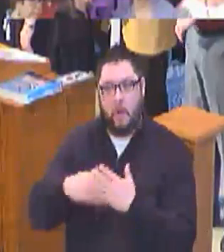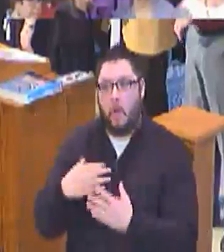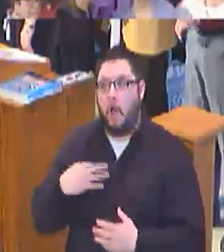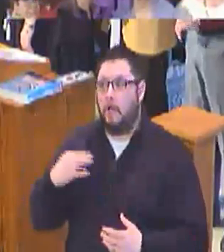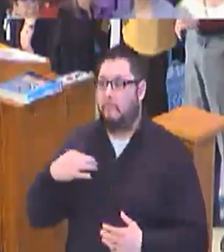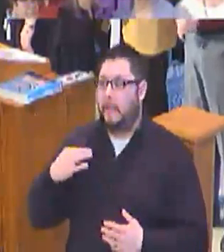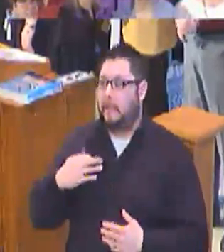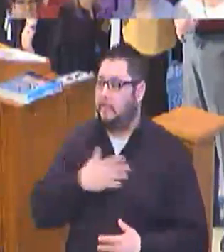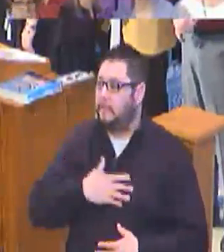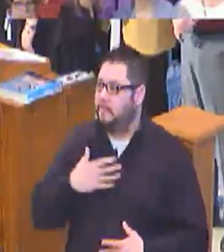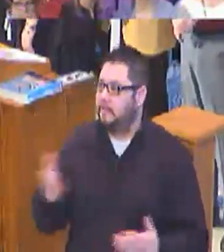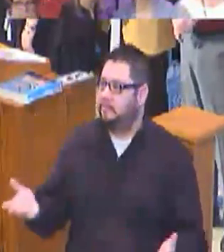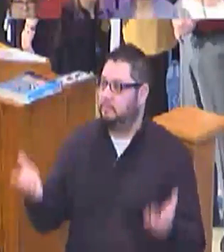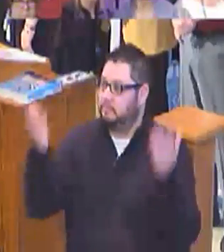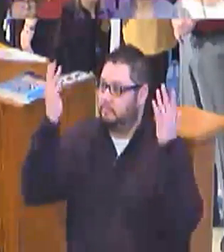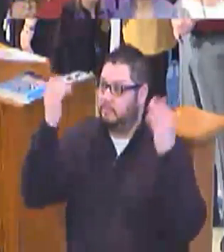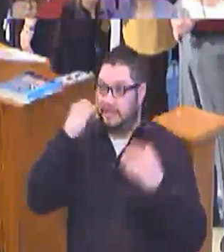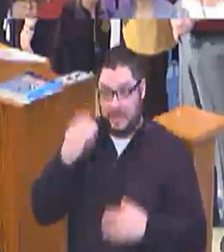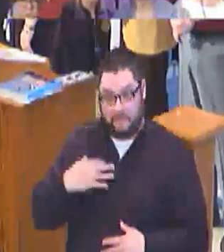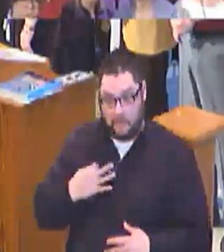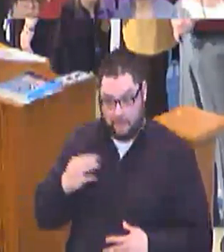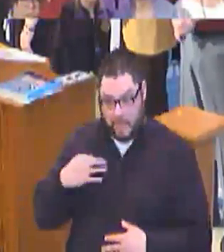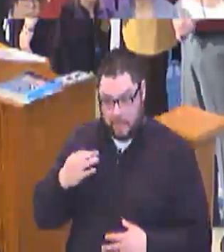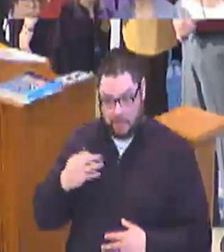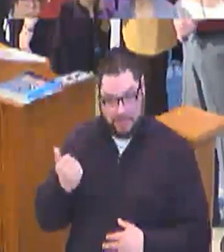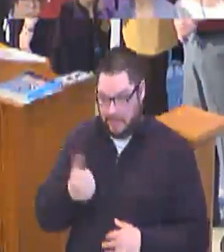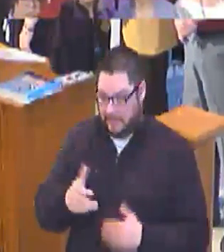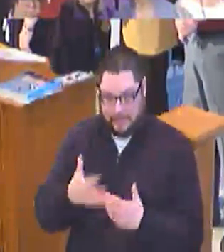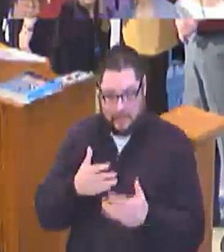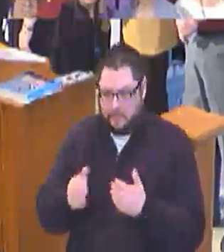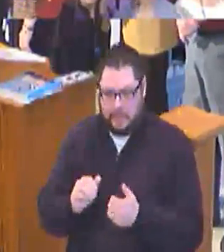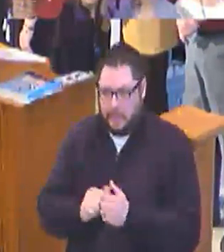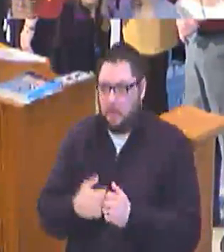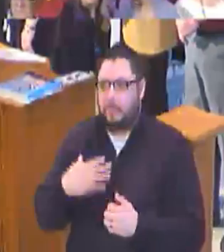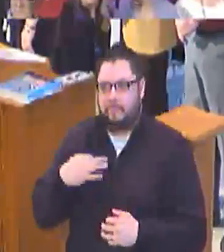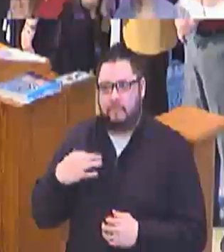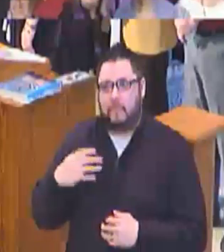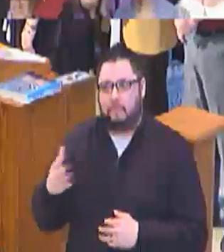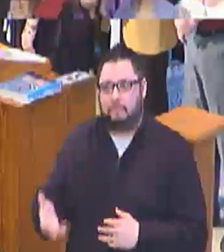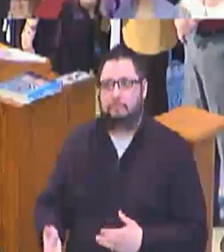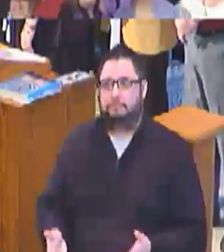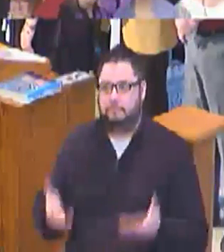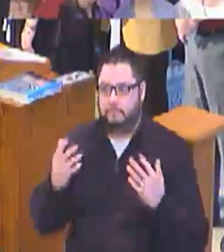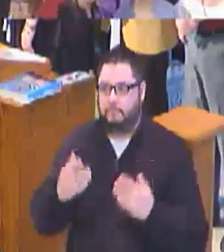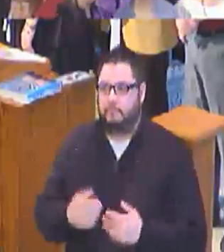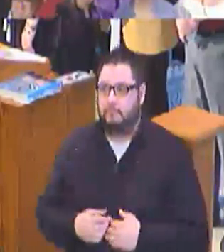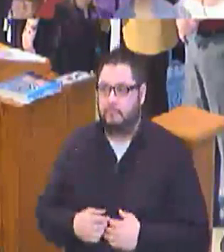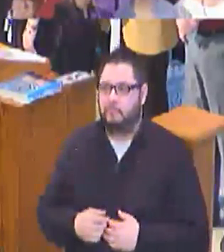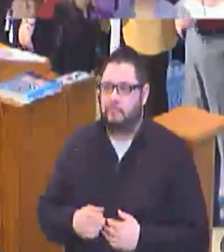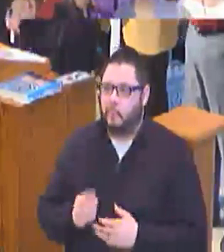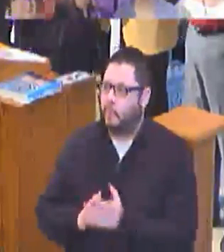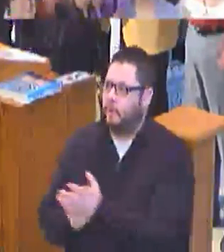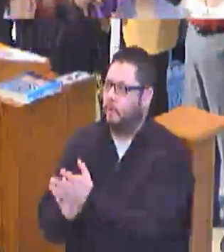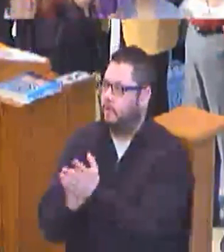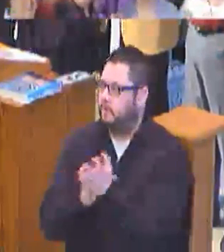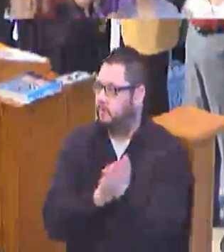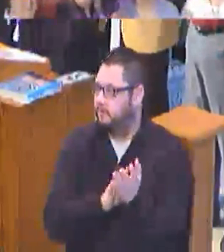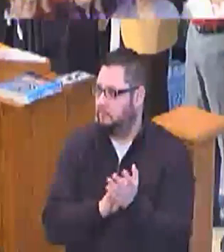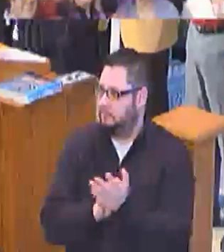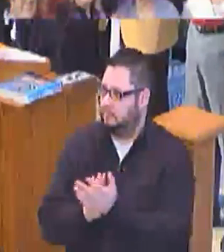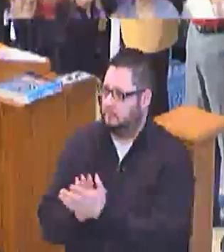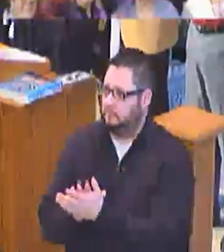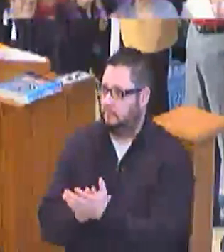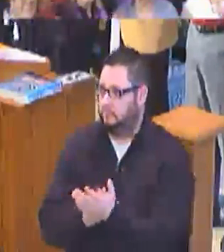volunteers to please stand. If you volunteer here, by all means, please stand. Can we give ourselves all a hand, please?